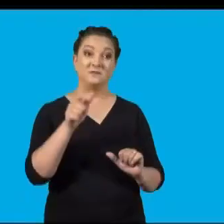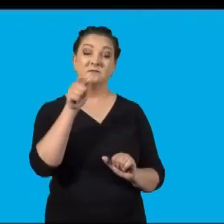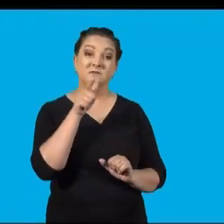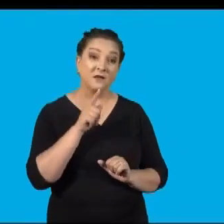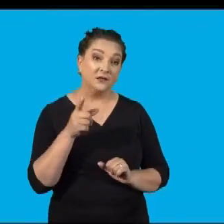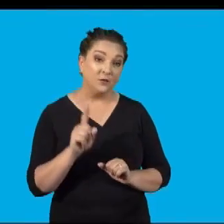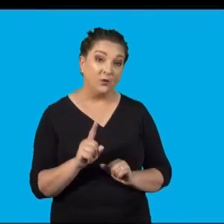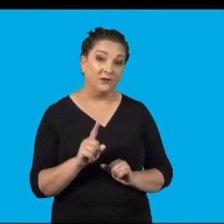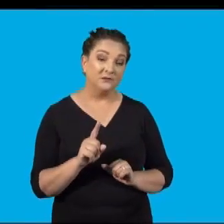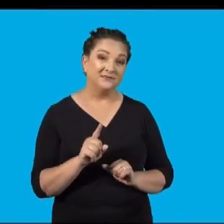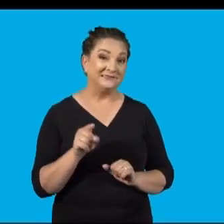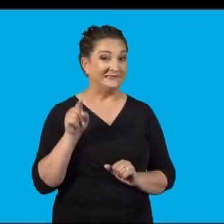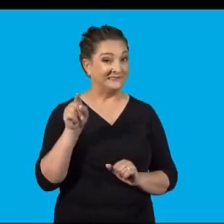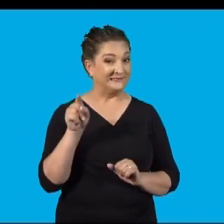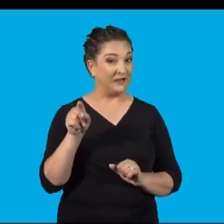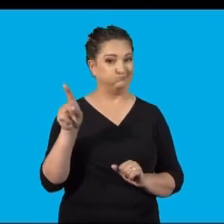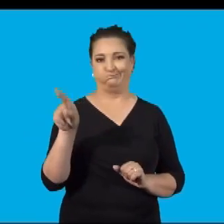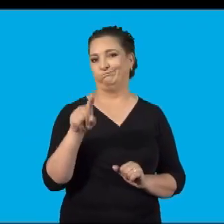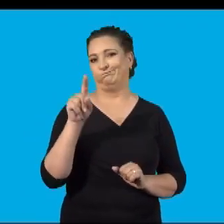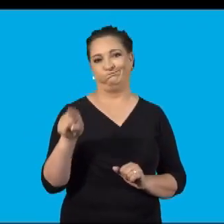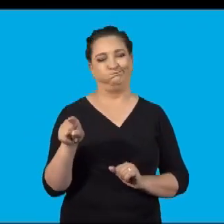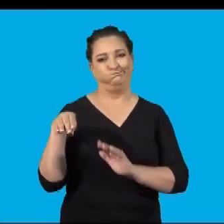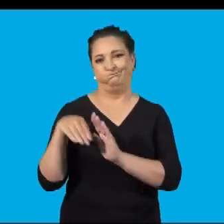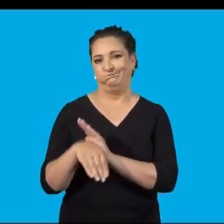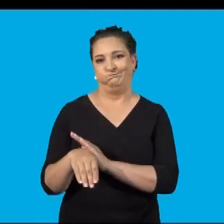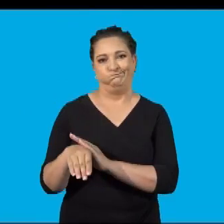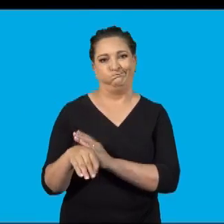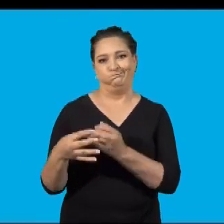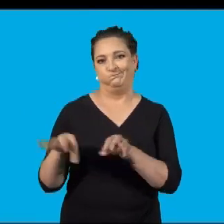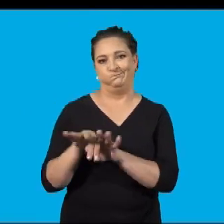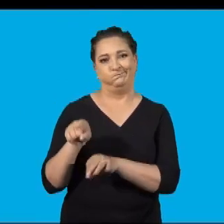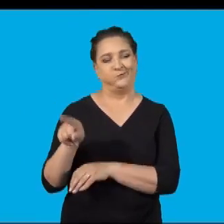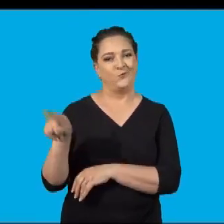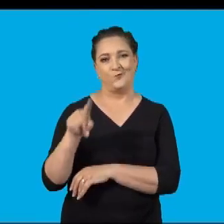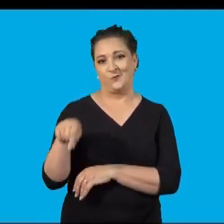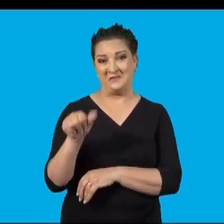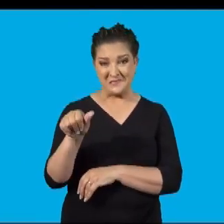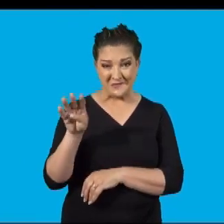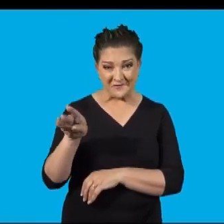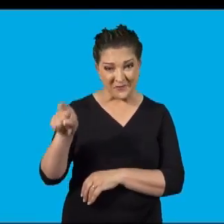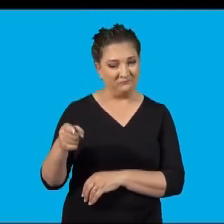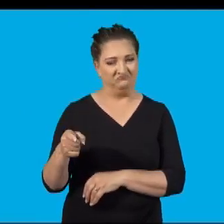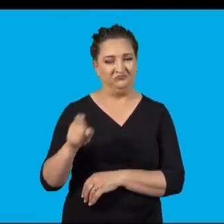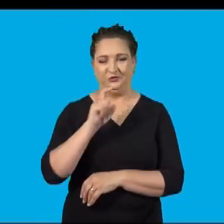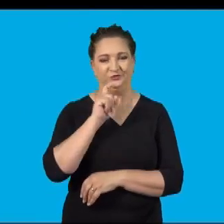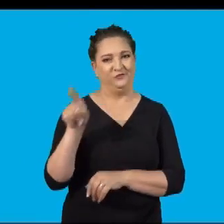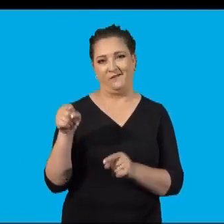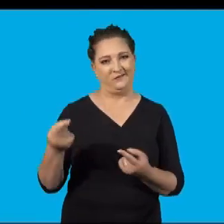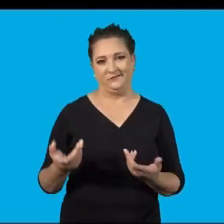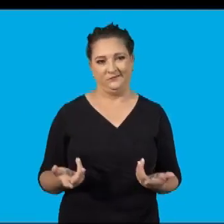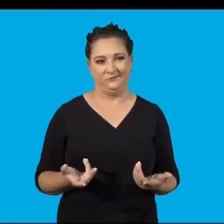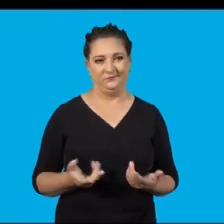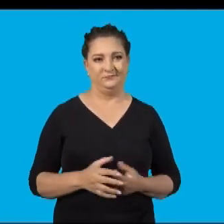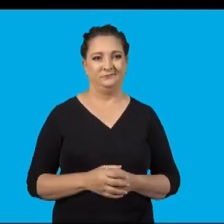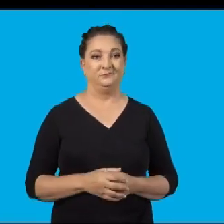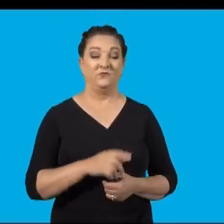will come and say that depreciation therefore is wrong. And then I cannot use that 64,000. I